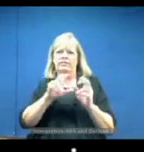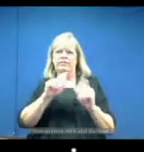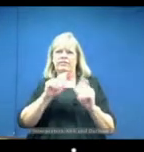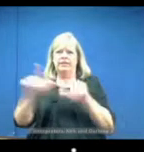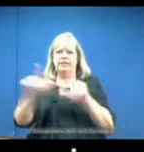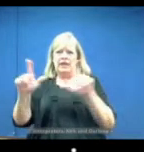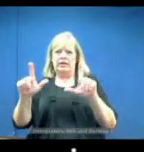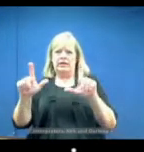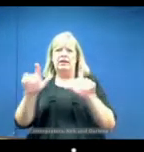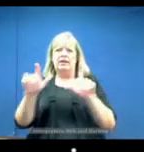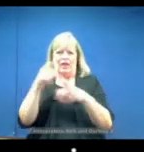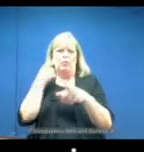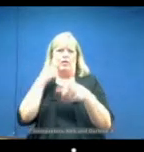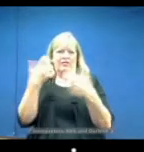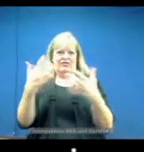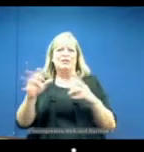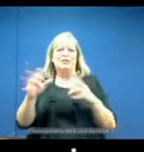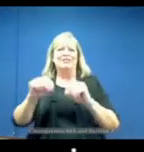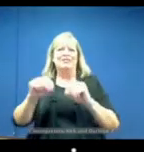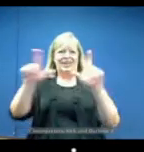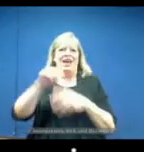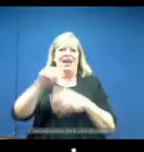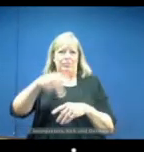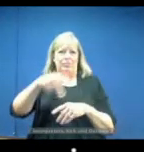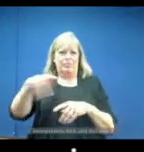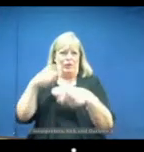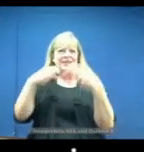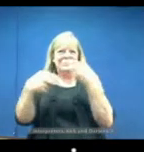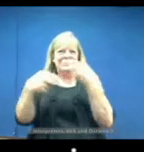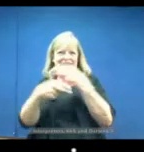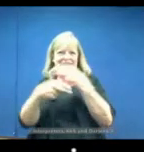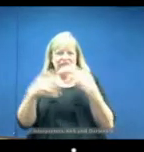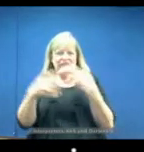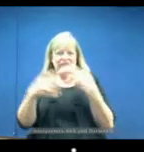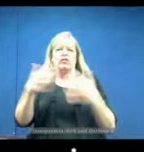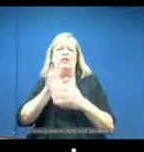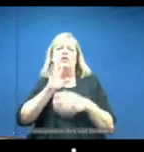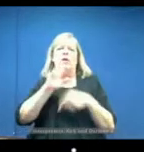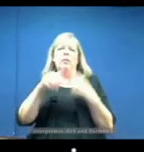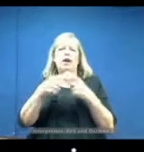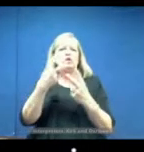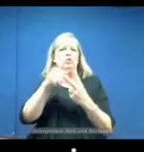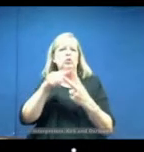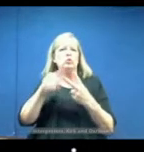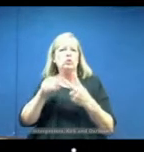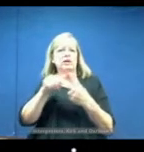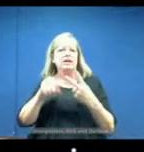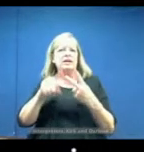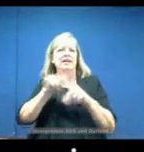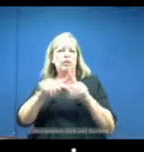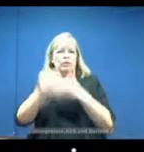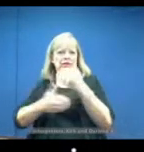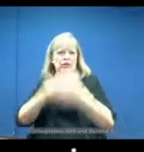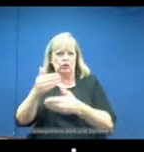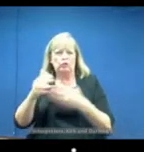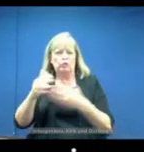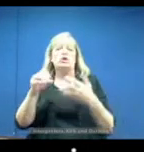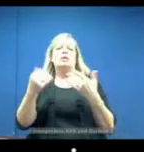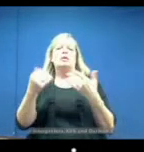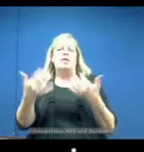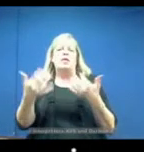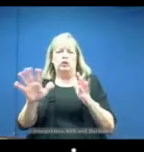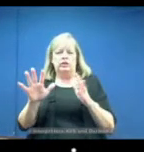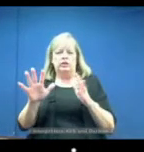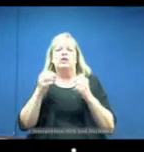is what we just did, understanding civil procedures, what you ought to see on your screen. And we're done with it. So we'll go